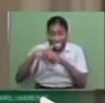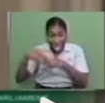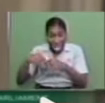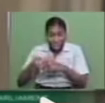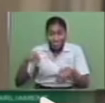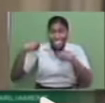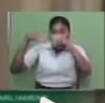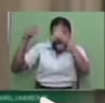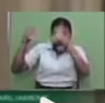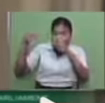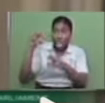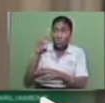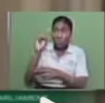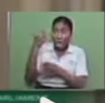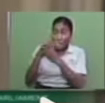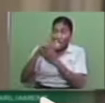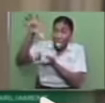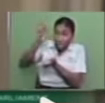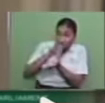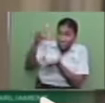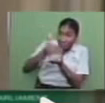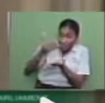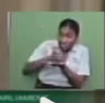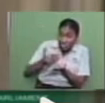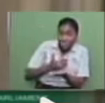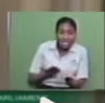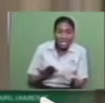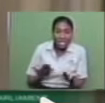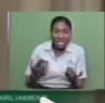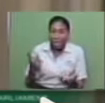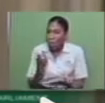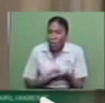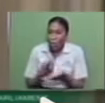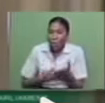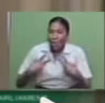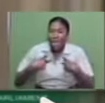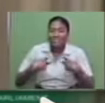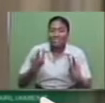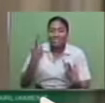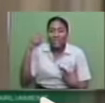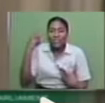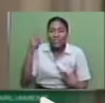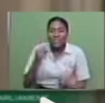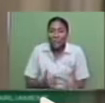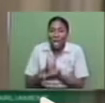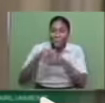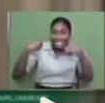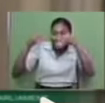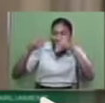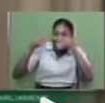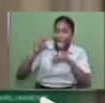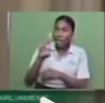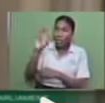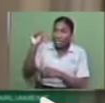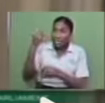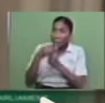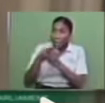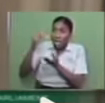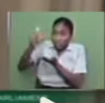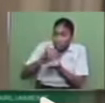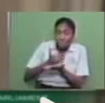the budget that you would say that we are here? What is it resetting the economy for growth and stability, or stability and growth?